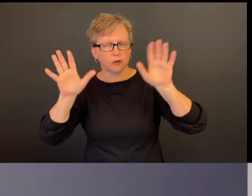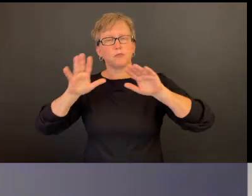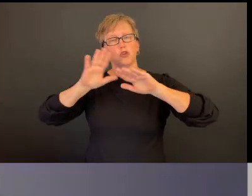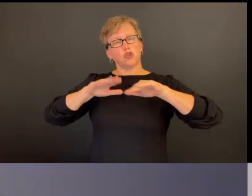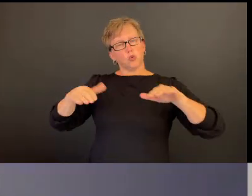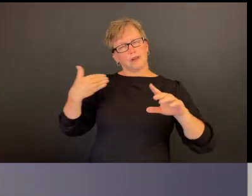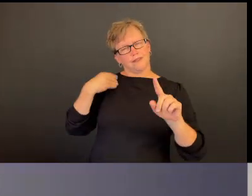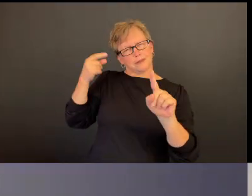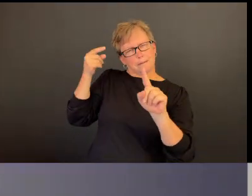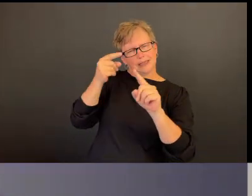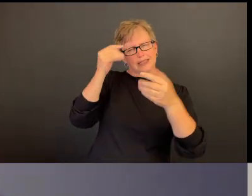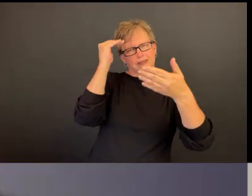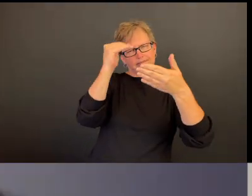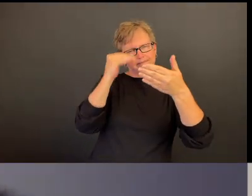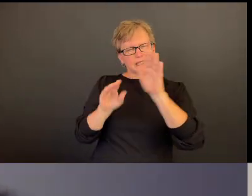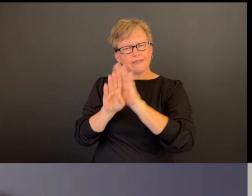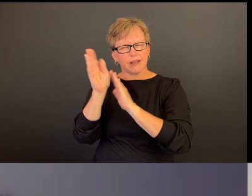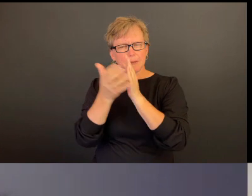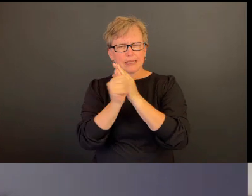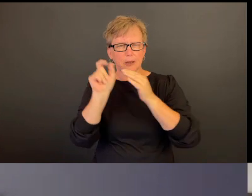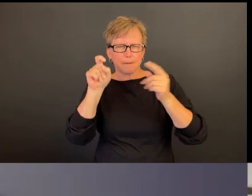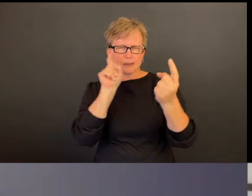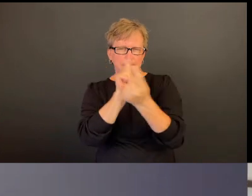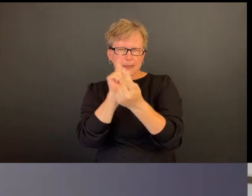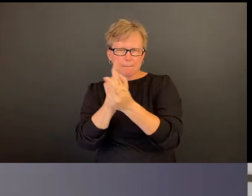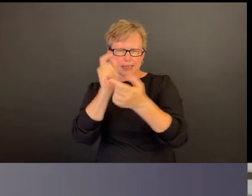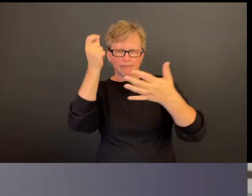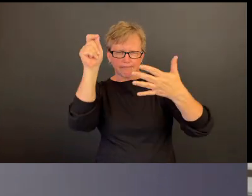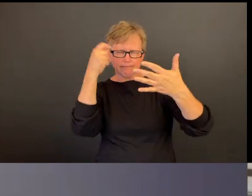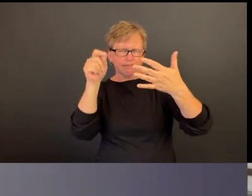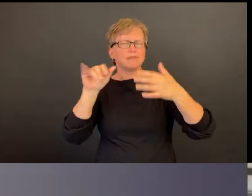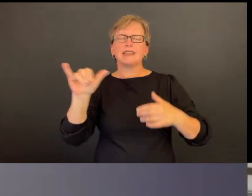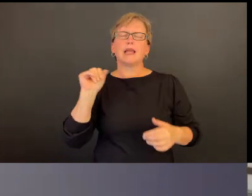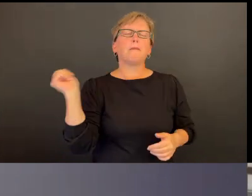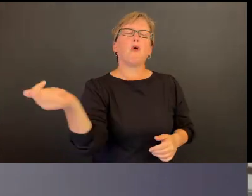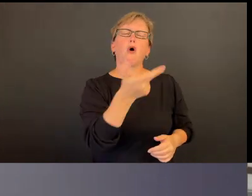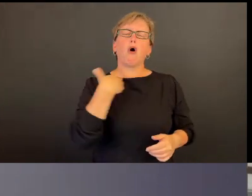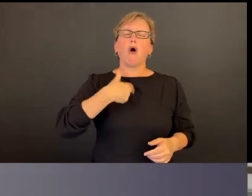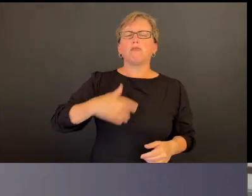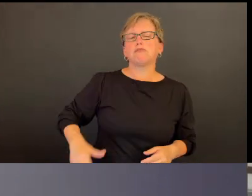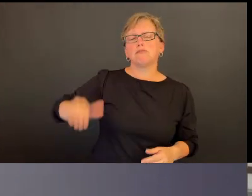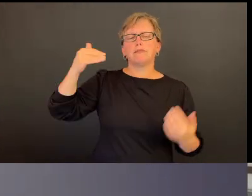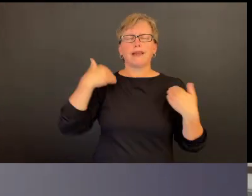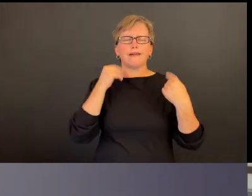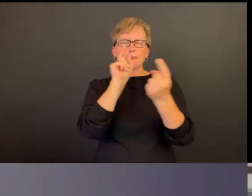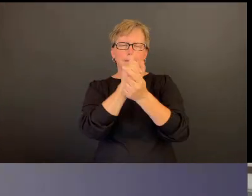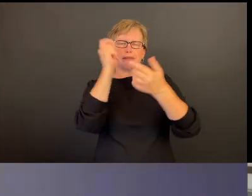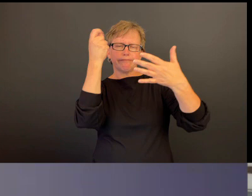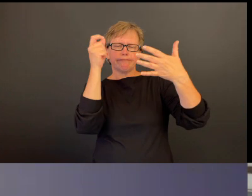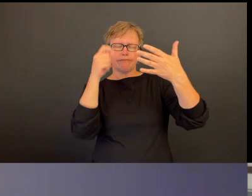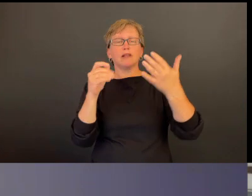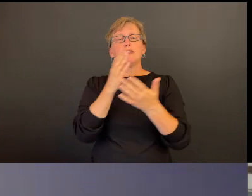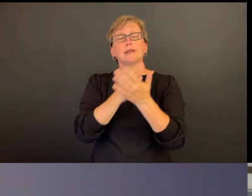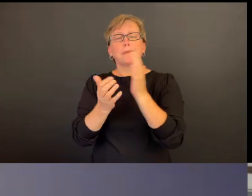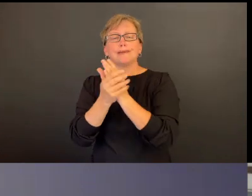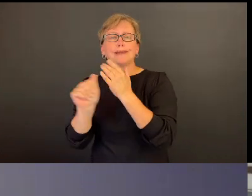So what you're saying is, even though we have these developmental stages as children, we have developmental stages that we go through our whole